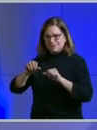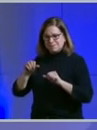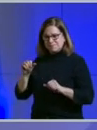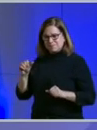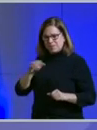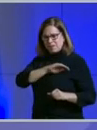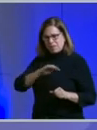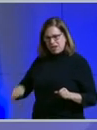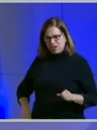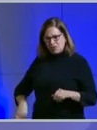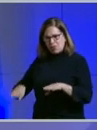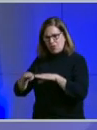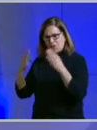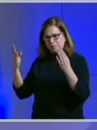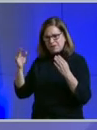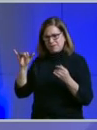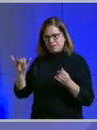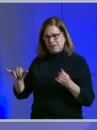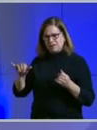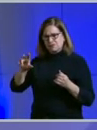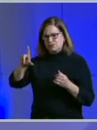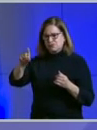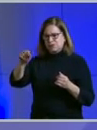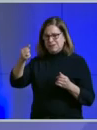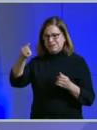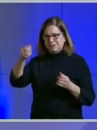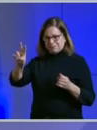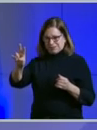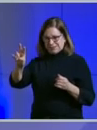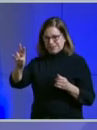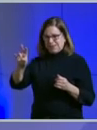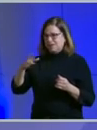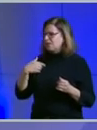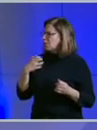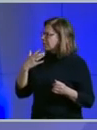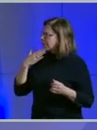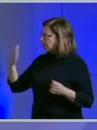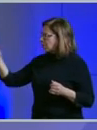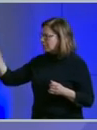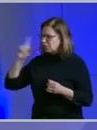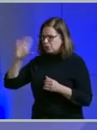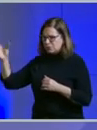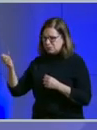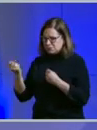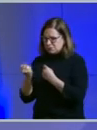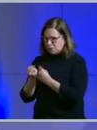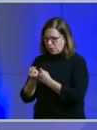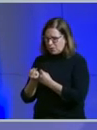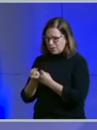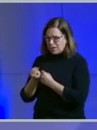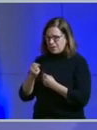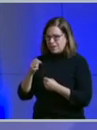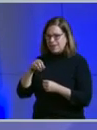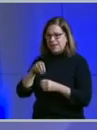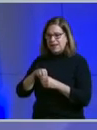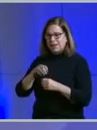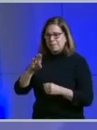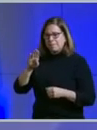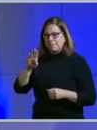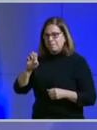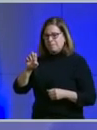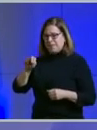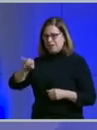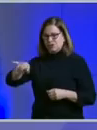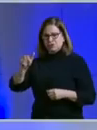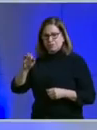in 2017. We are also thankful for her strong support of our school, Benjamin Banneker Academic High School.